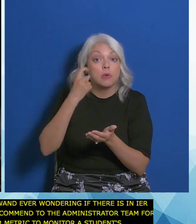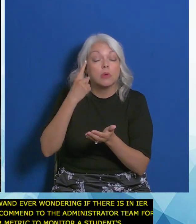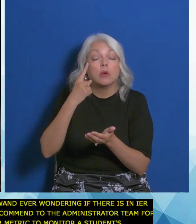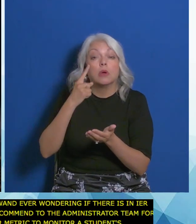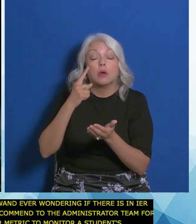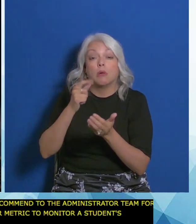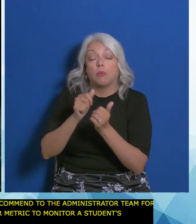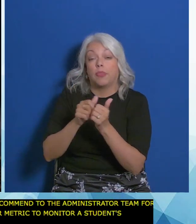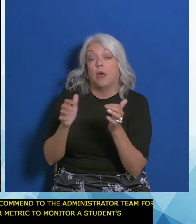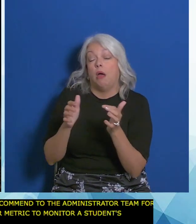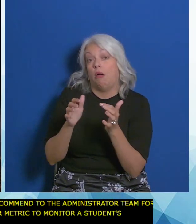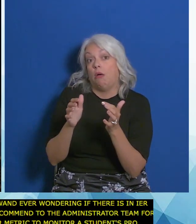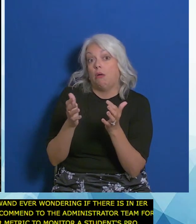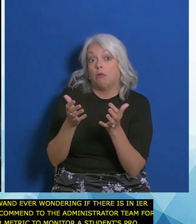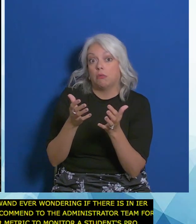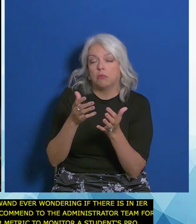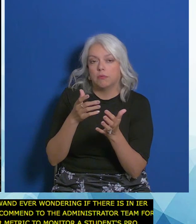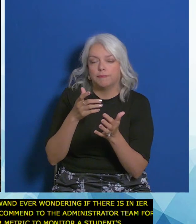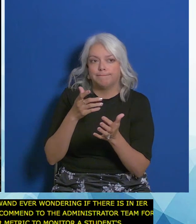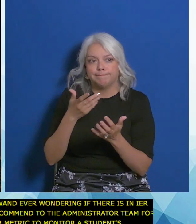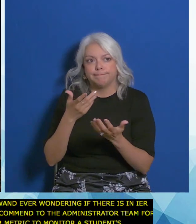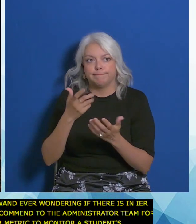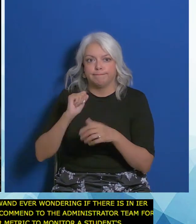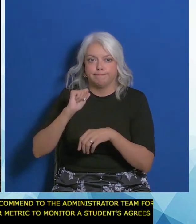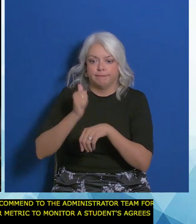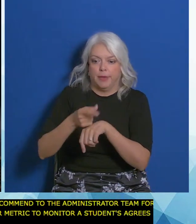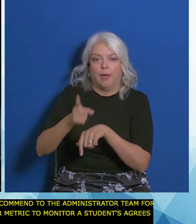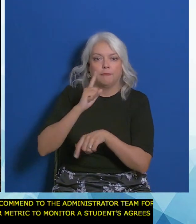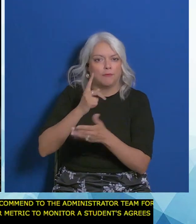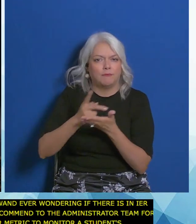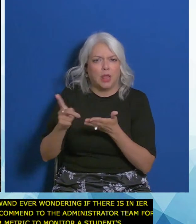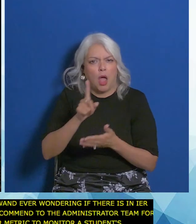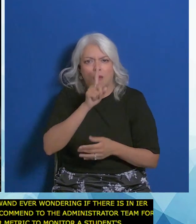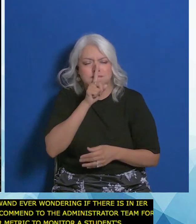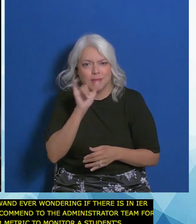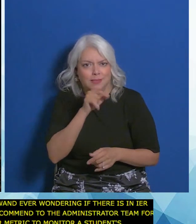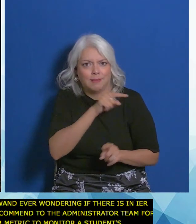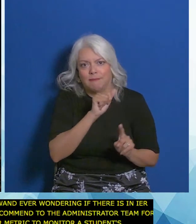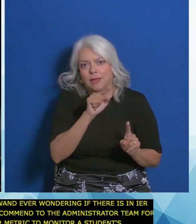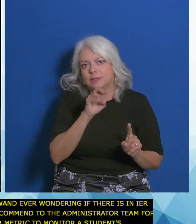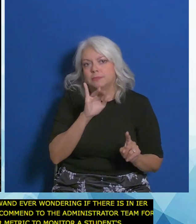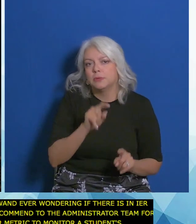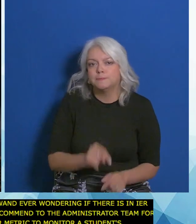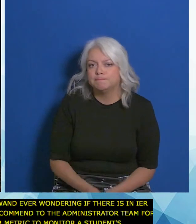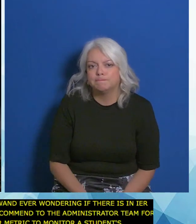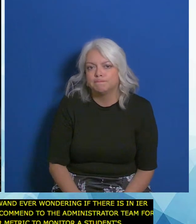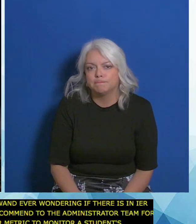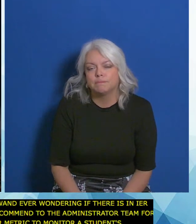without that sense of setting them up for failure.